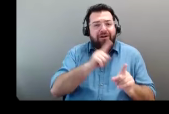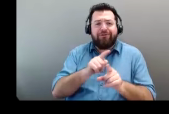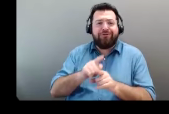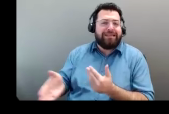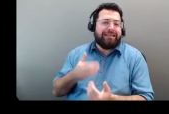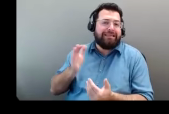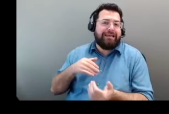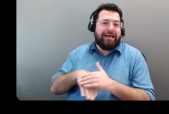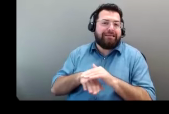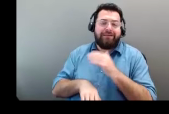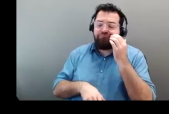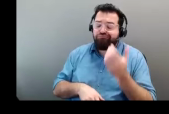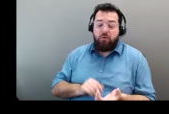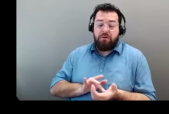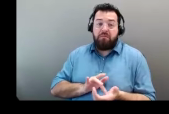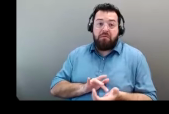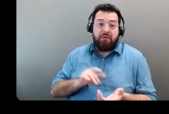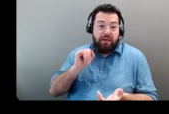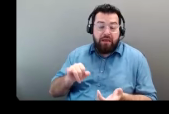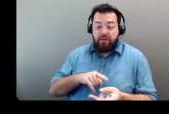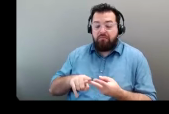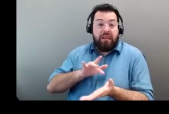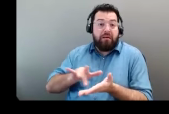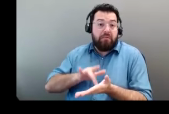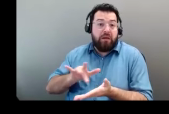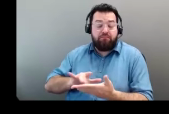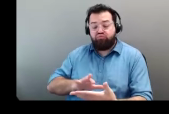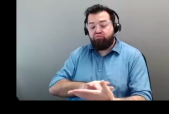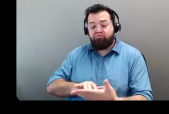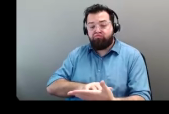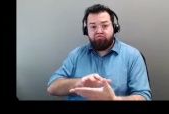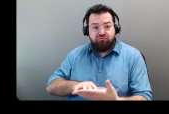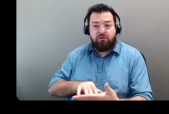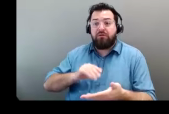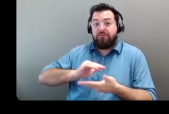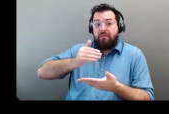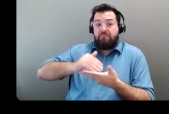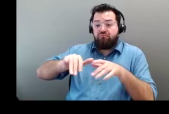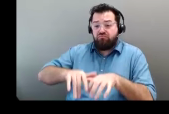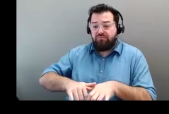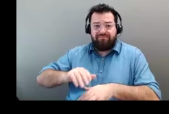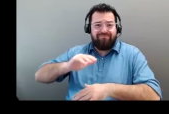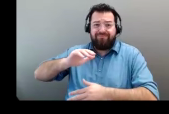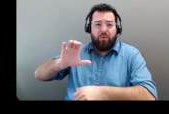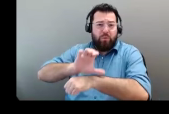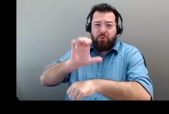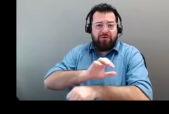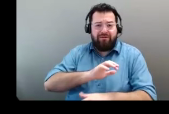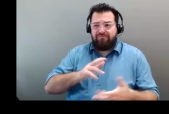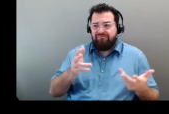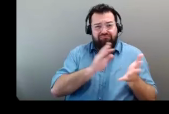phone or a separate device like a laptop, tablet, even their like desktop PCs.